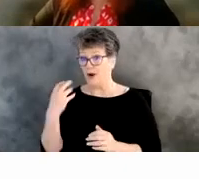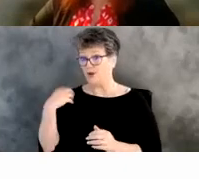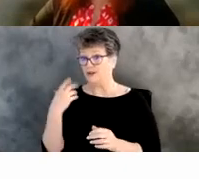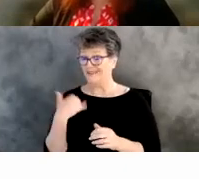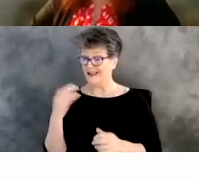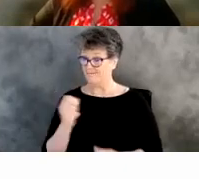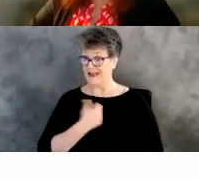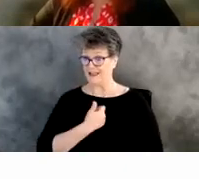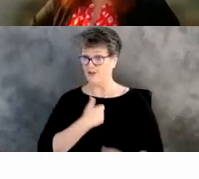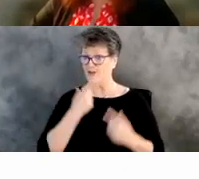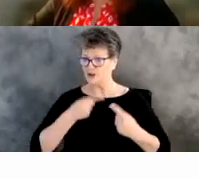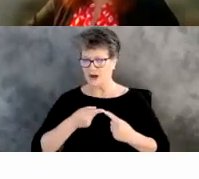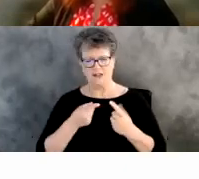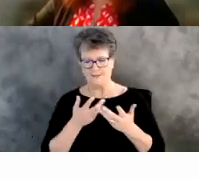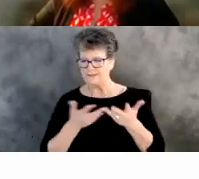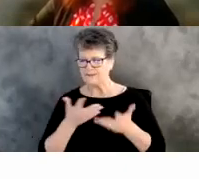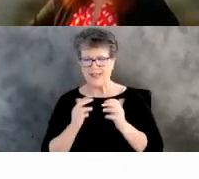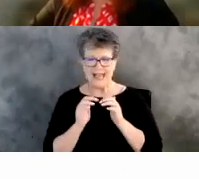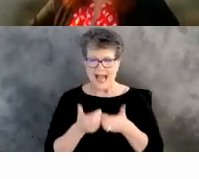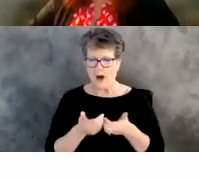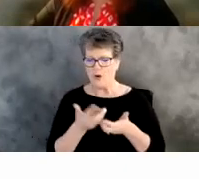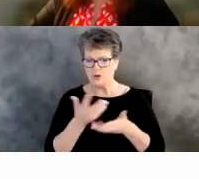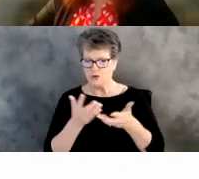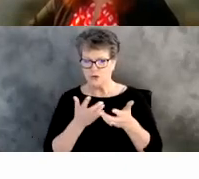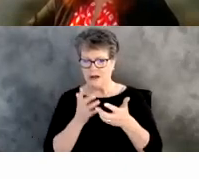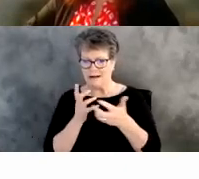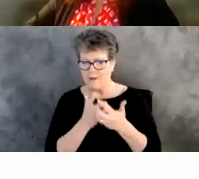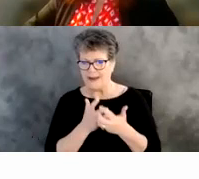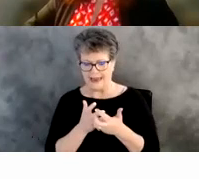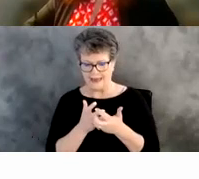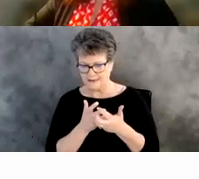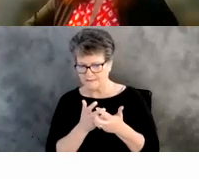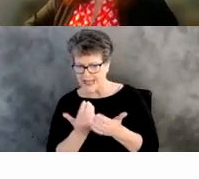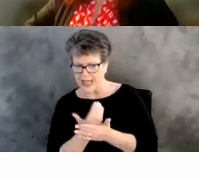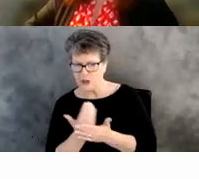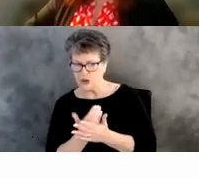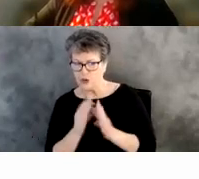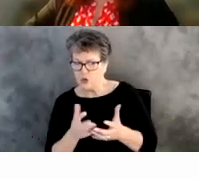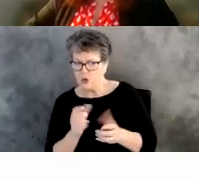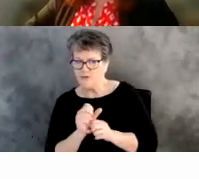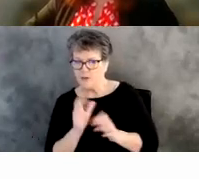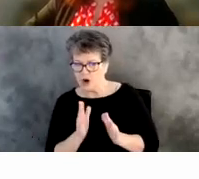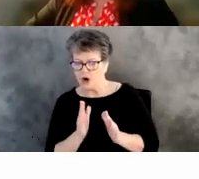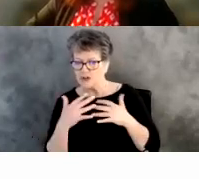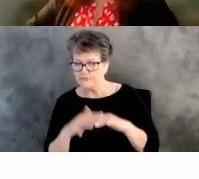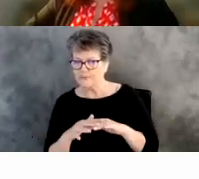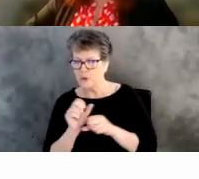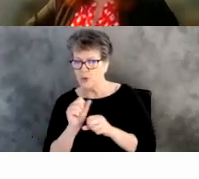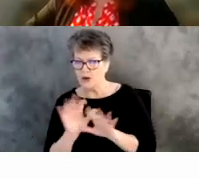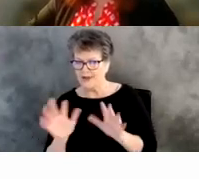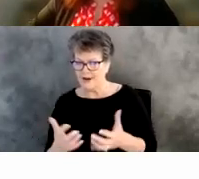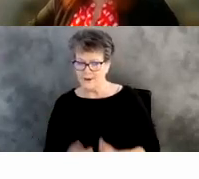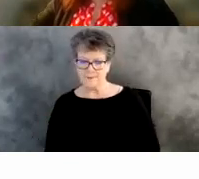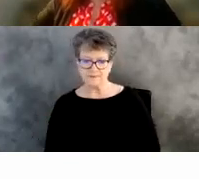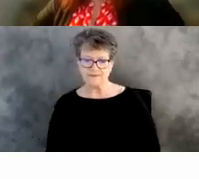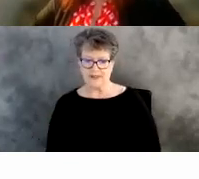struggling with, how to accommodate, that new subset of workers into the working environment. And we'll talk a